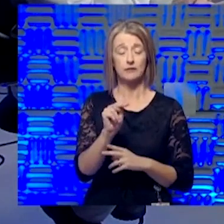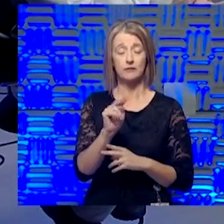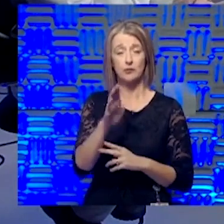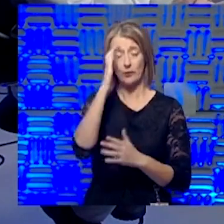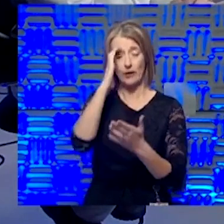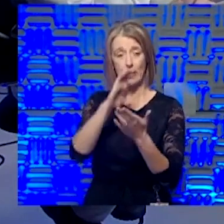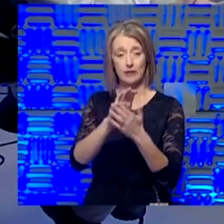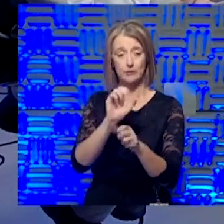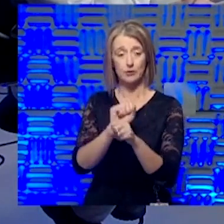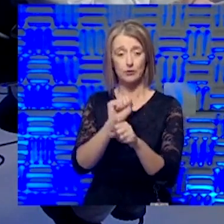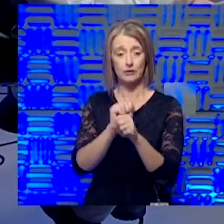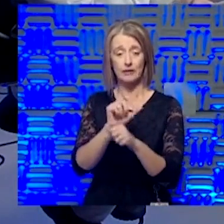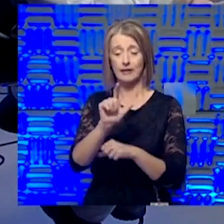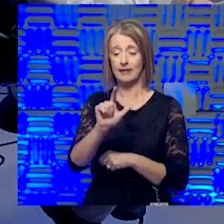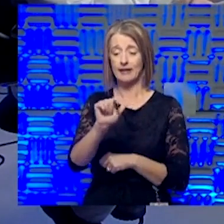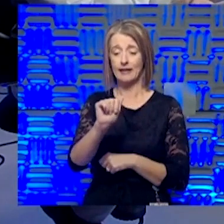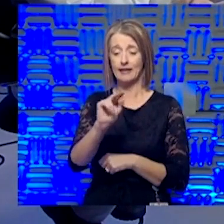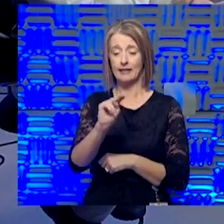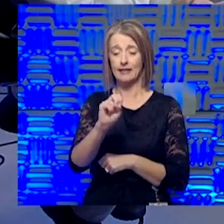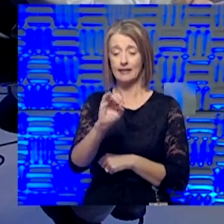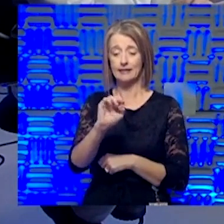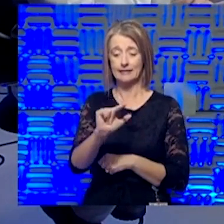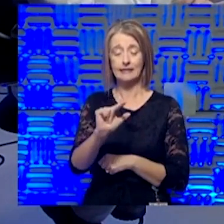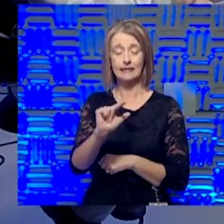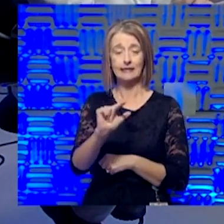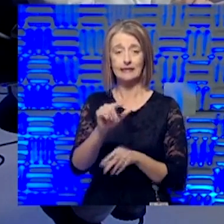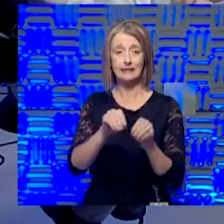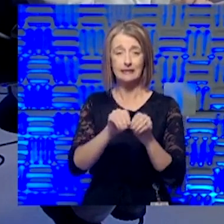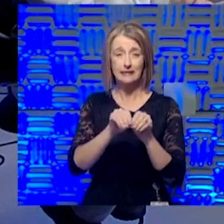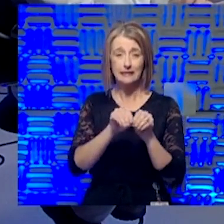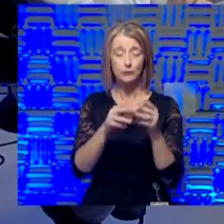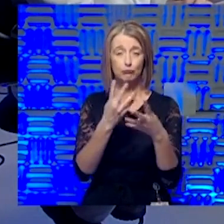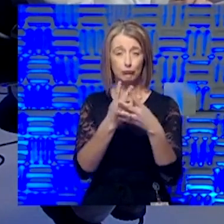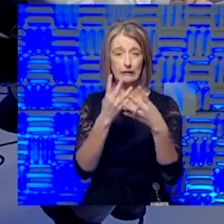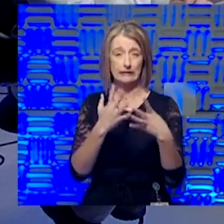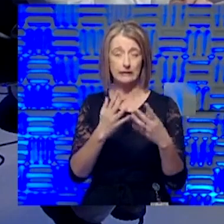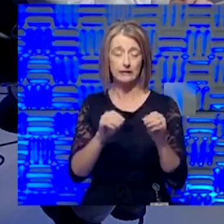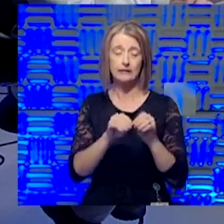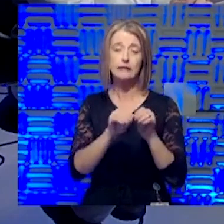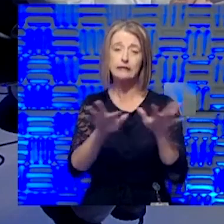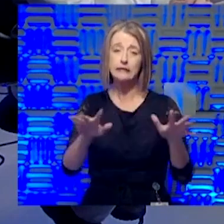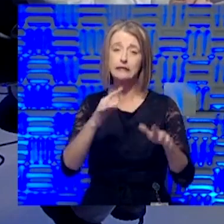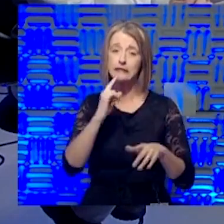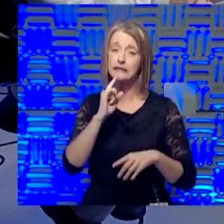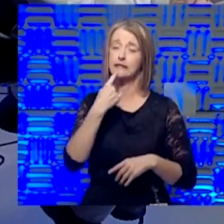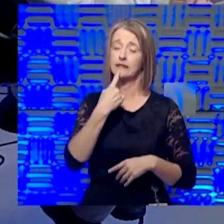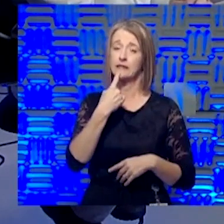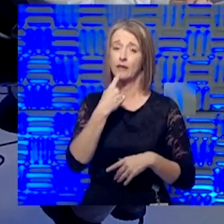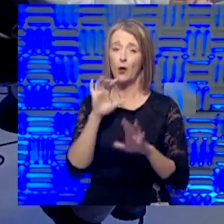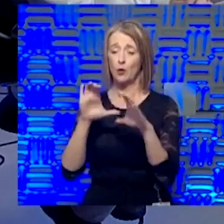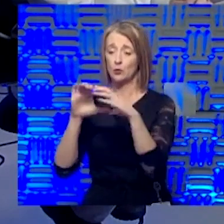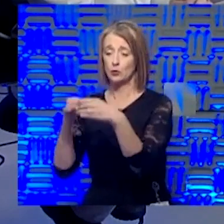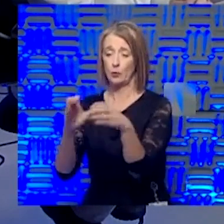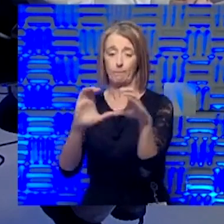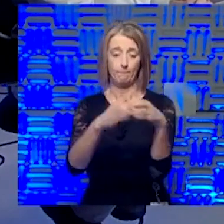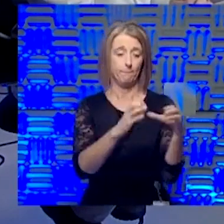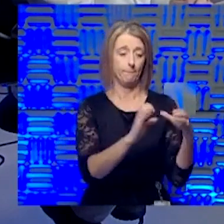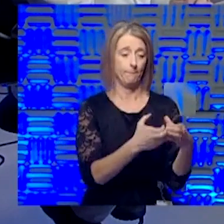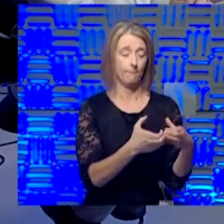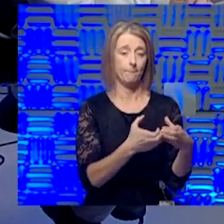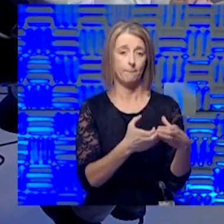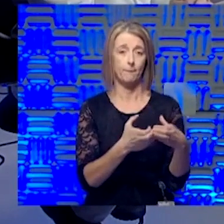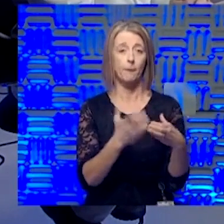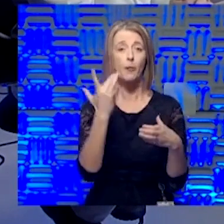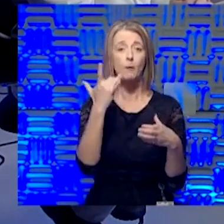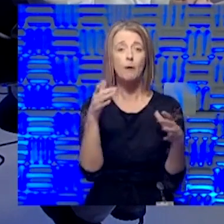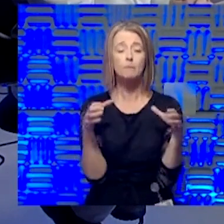husband worked at the Lansing prison where we know there was a significant outbreak, and those clusters occur because people are